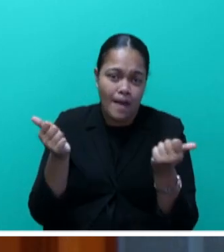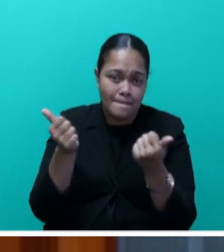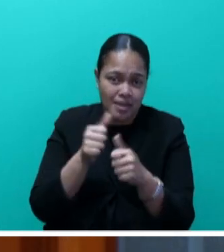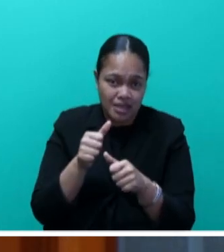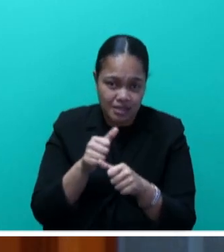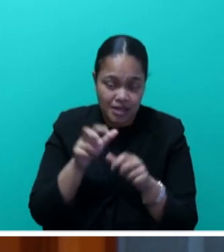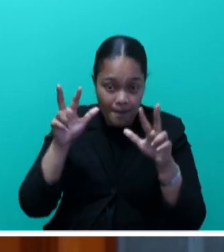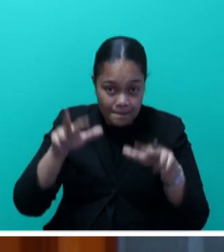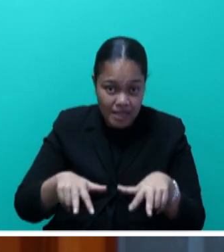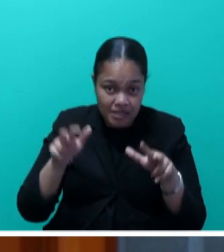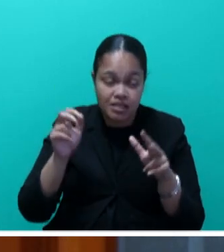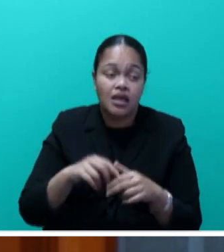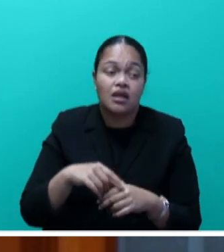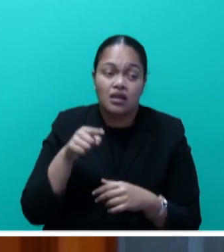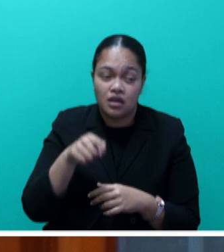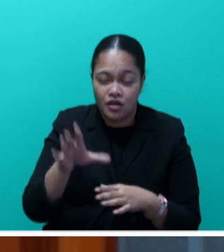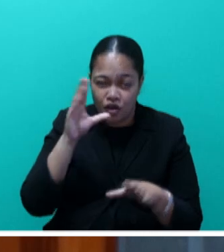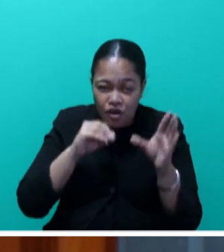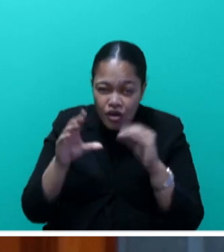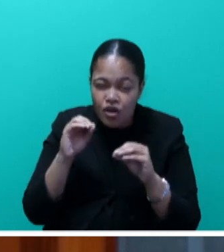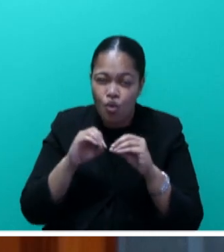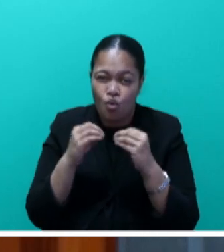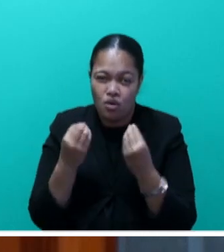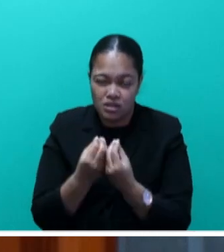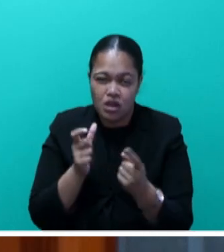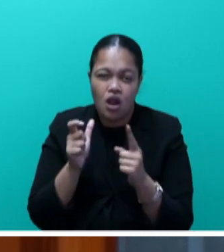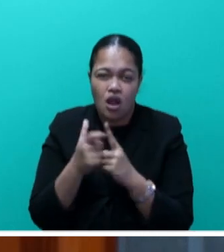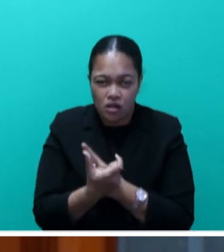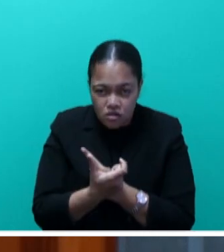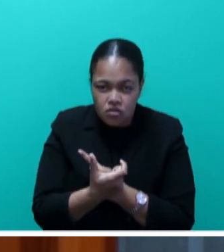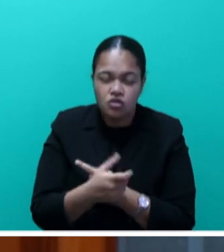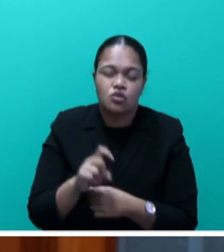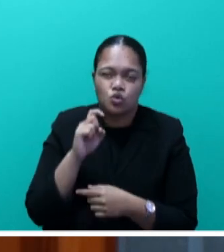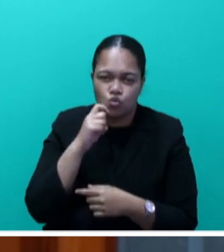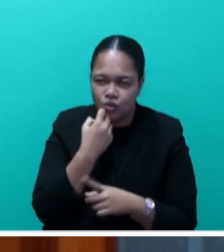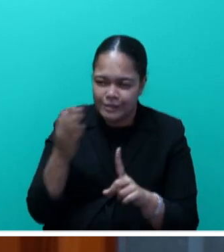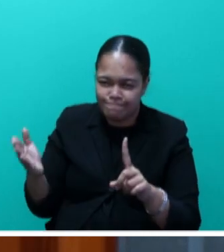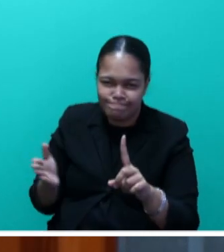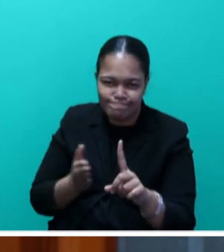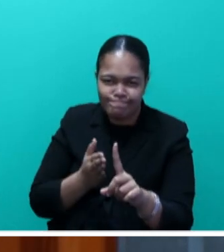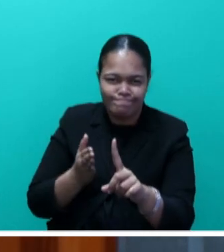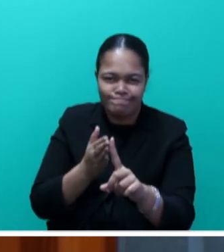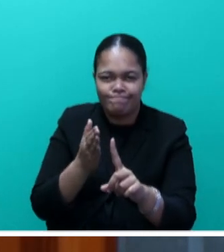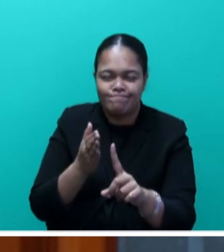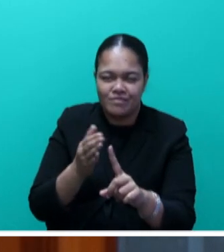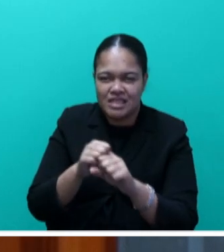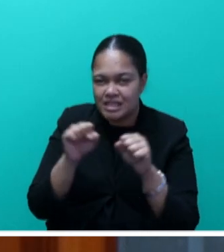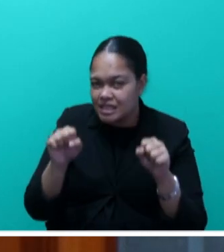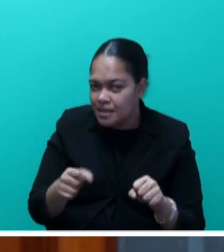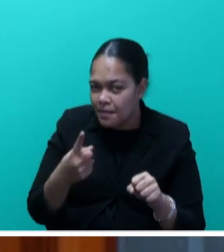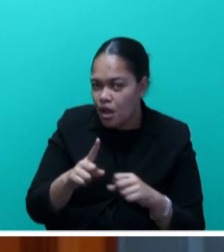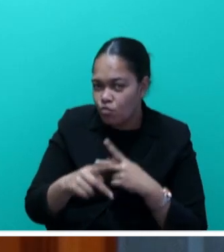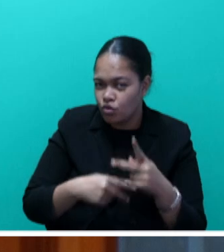demands agility and a learning organization culture with streamlined systems and processes.